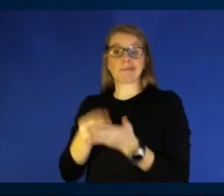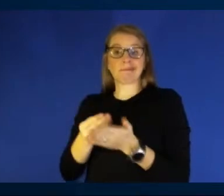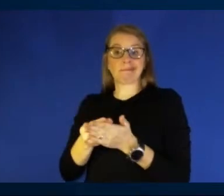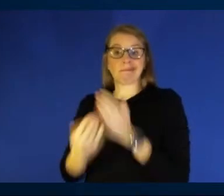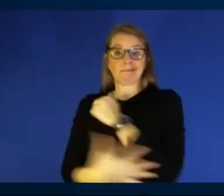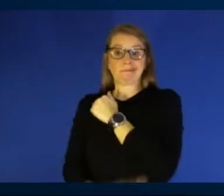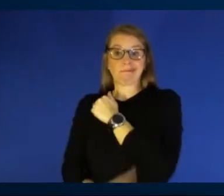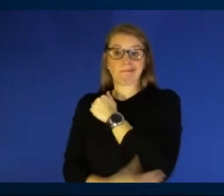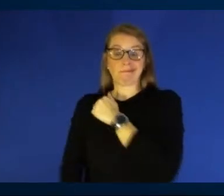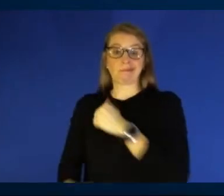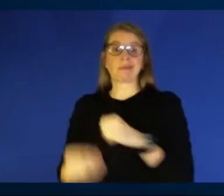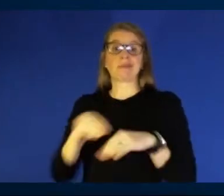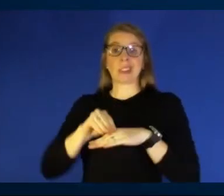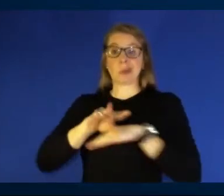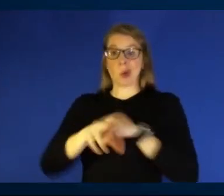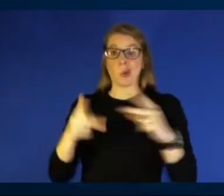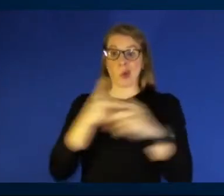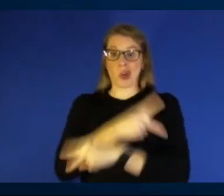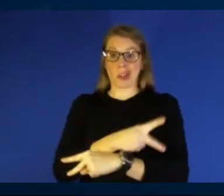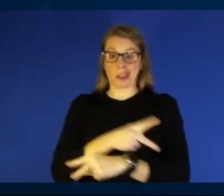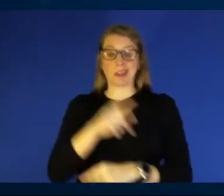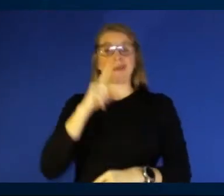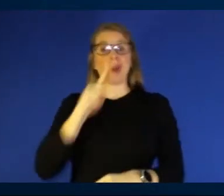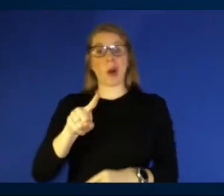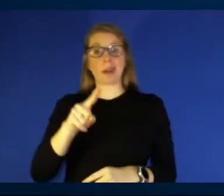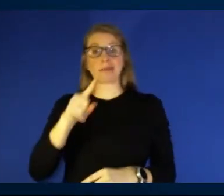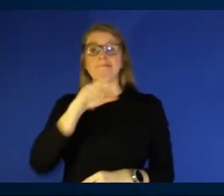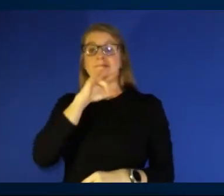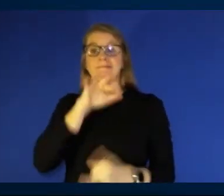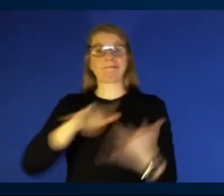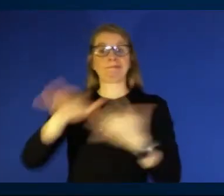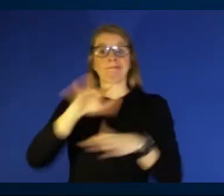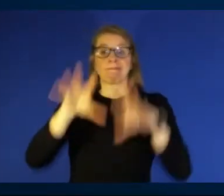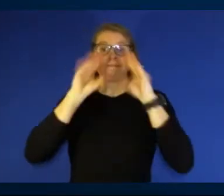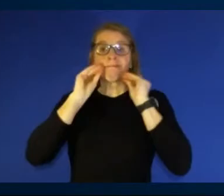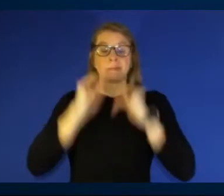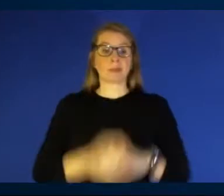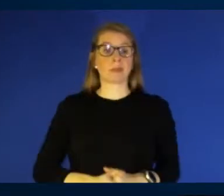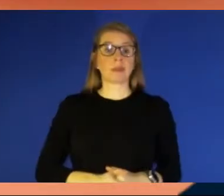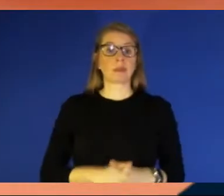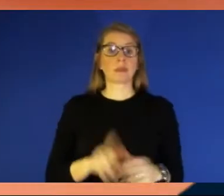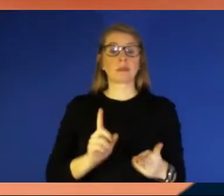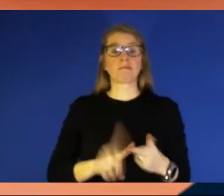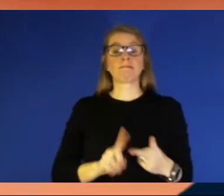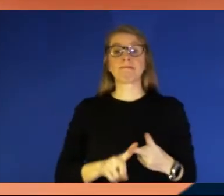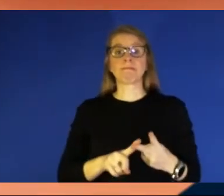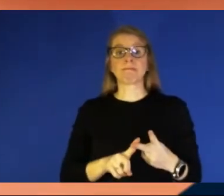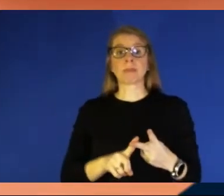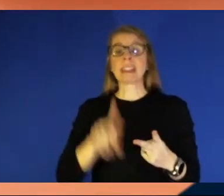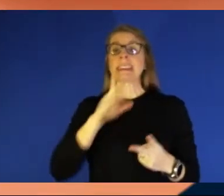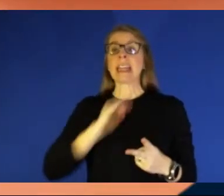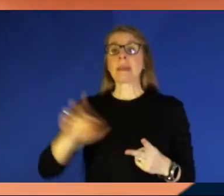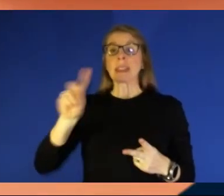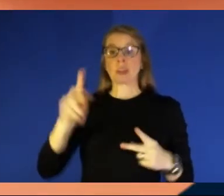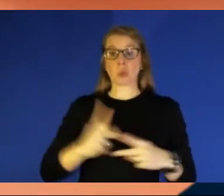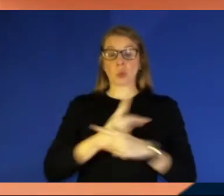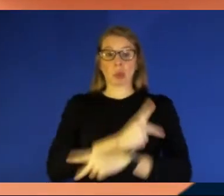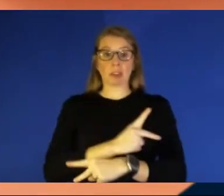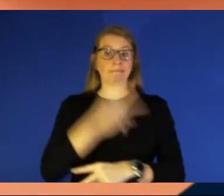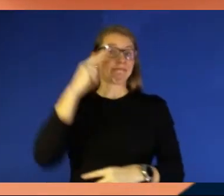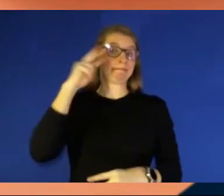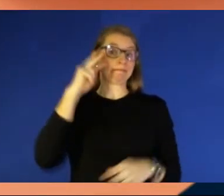diabetes. Millions of people have diabetes, and the number is greater among Black and Hispanic Americans. A recent study showed